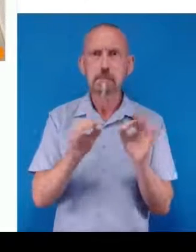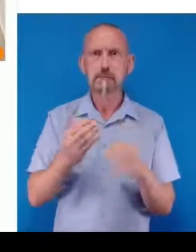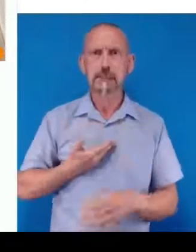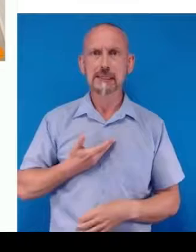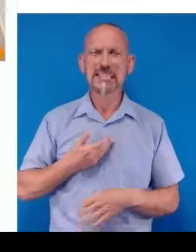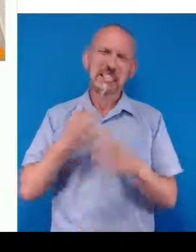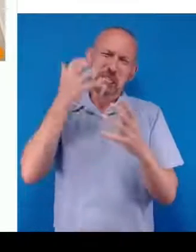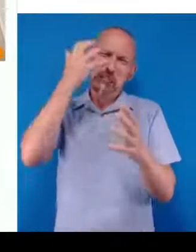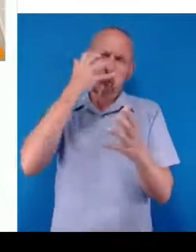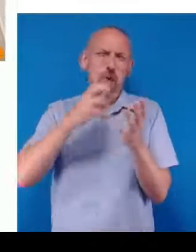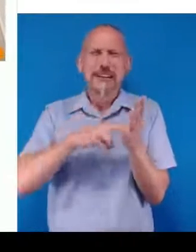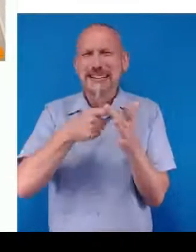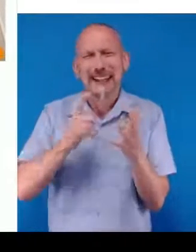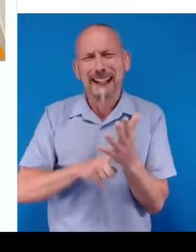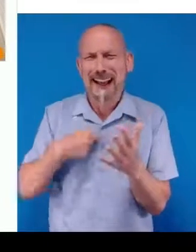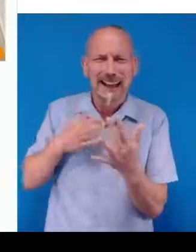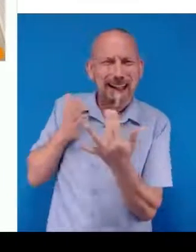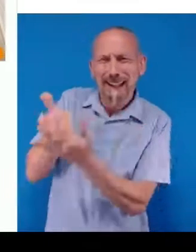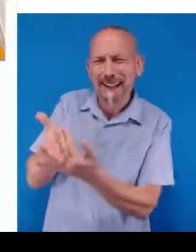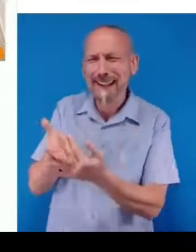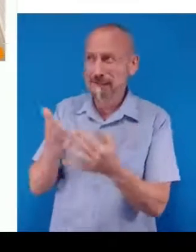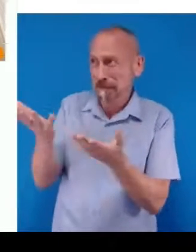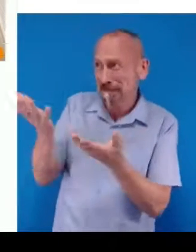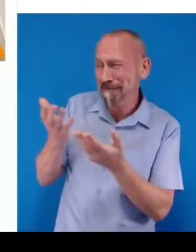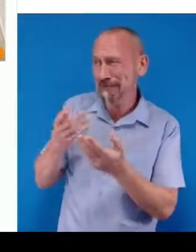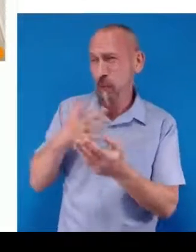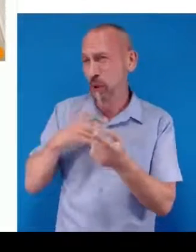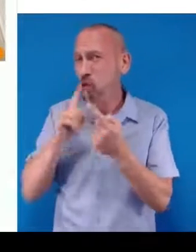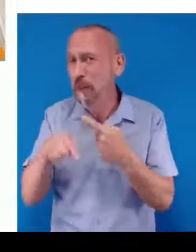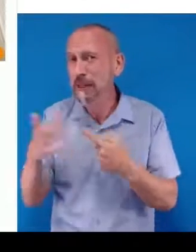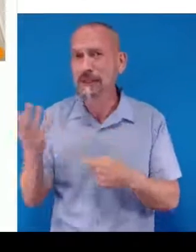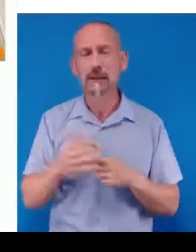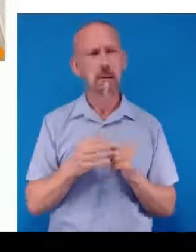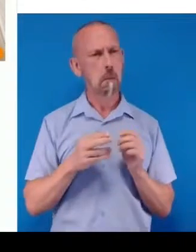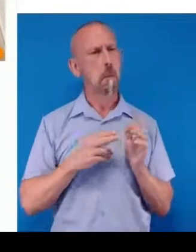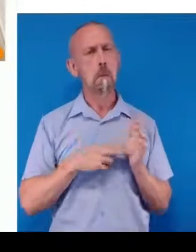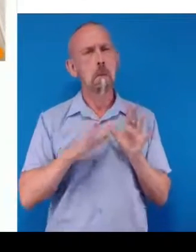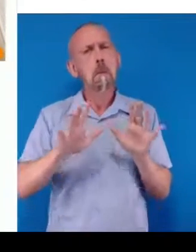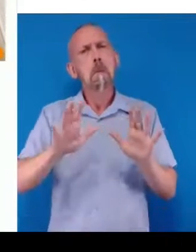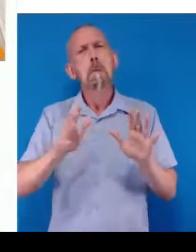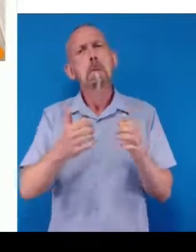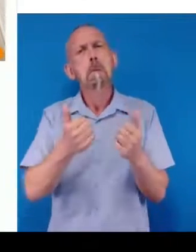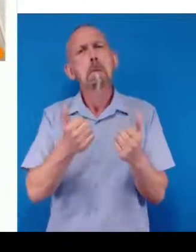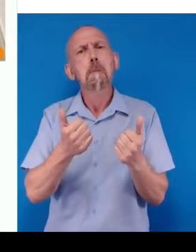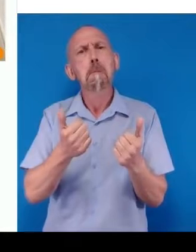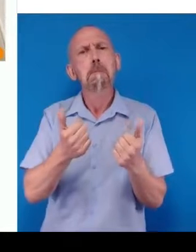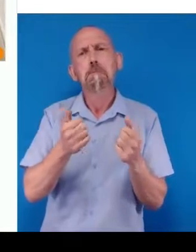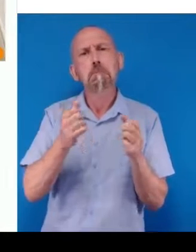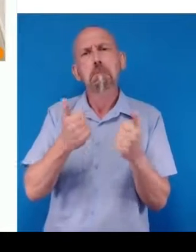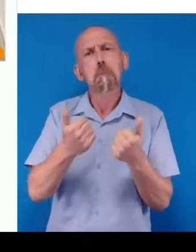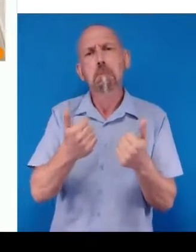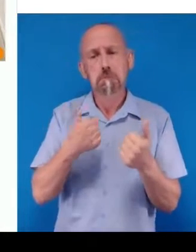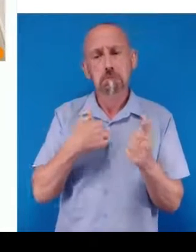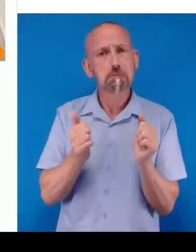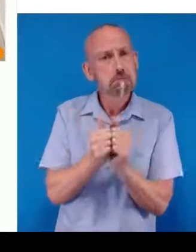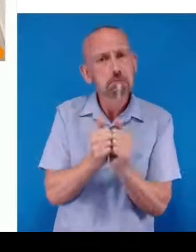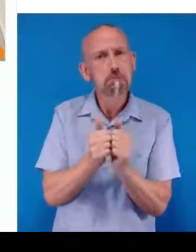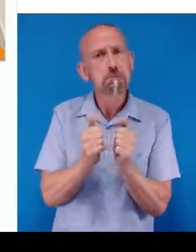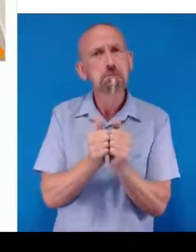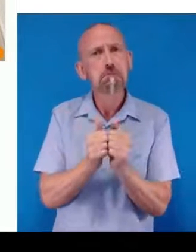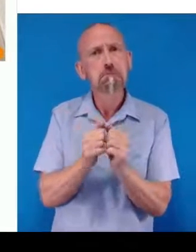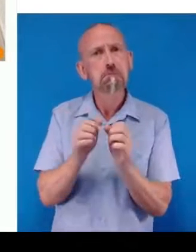to still make a comment, but kudos. No, I think it's fine. I absolutely